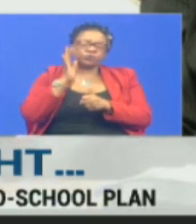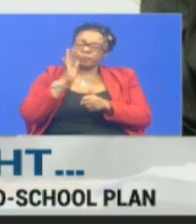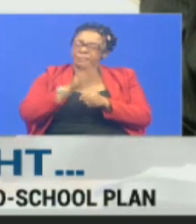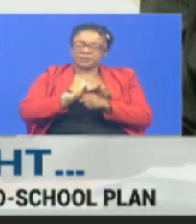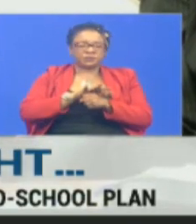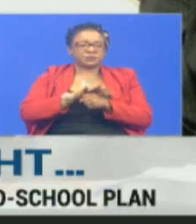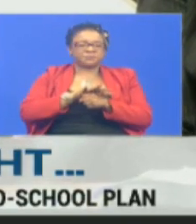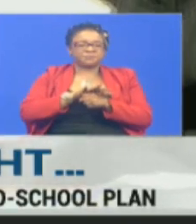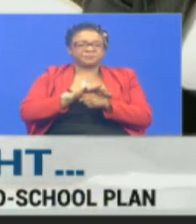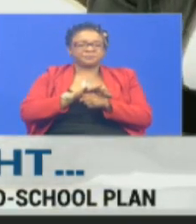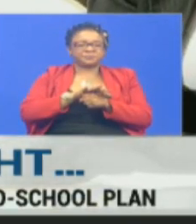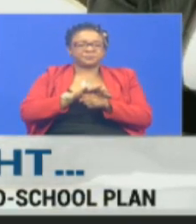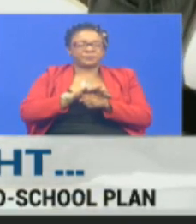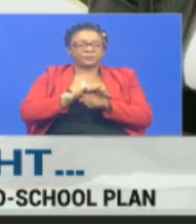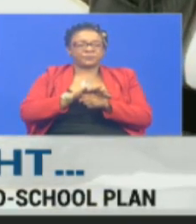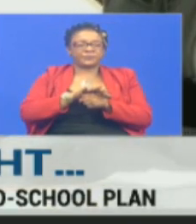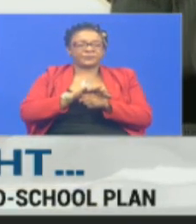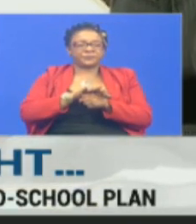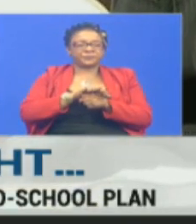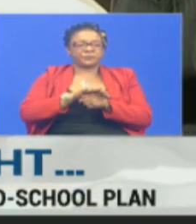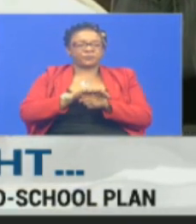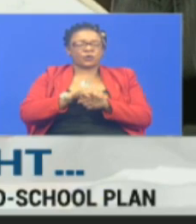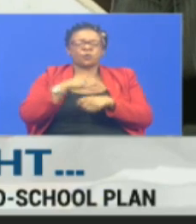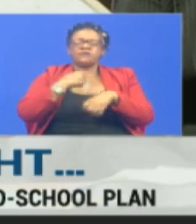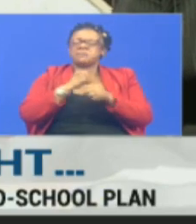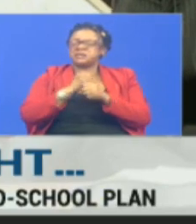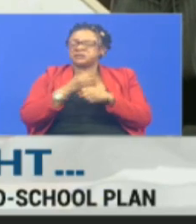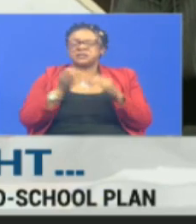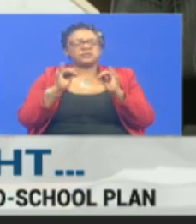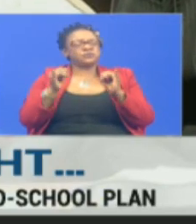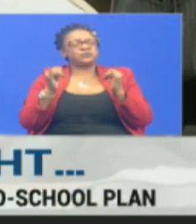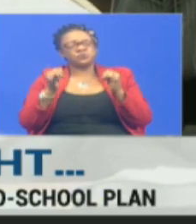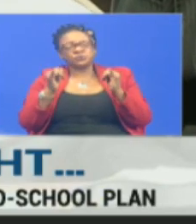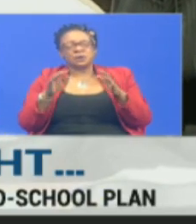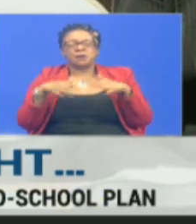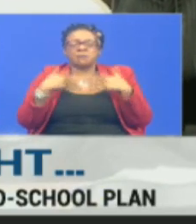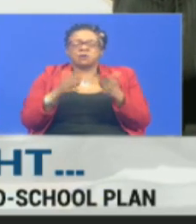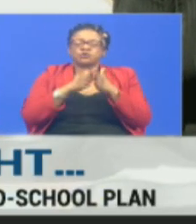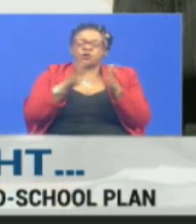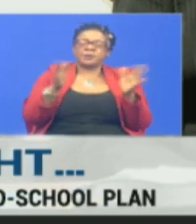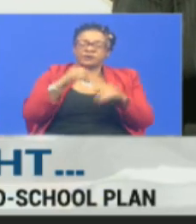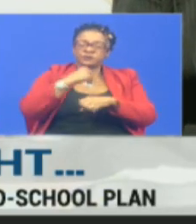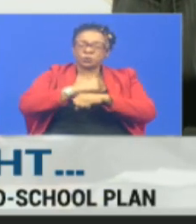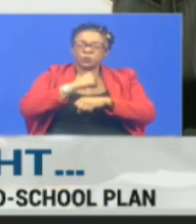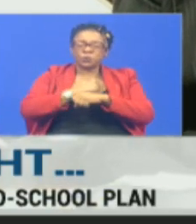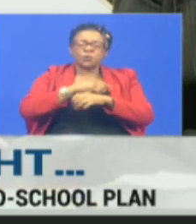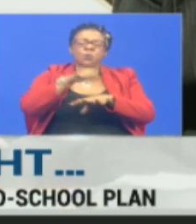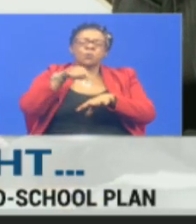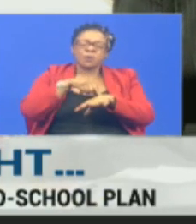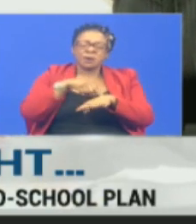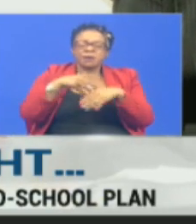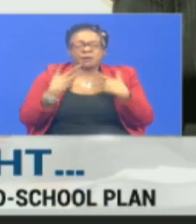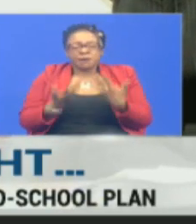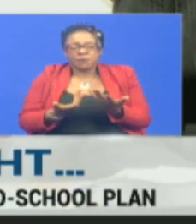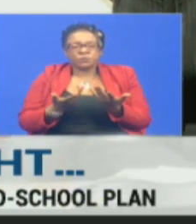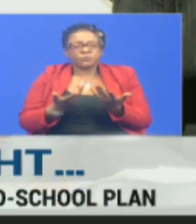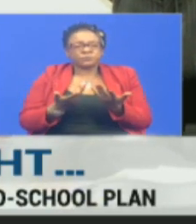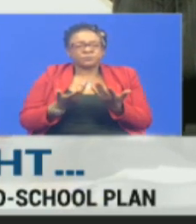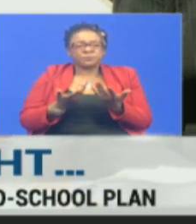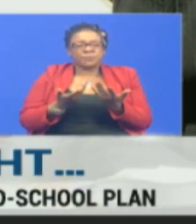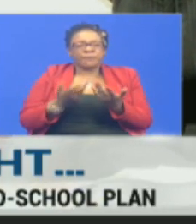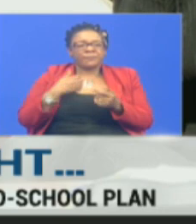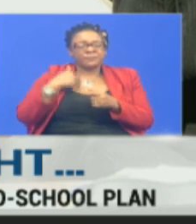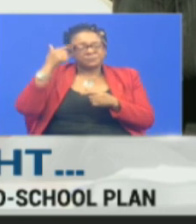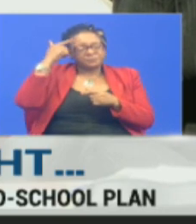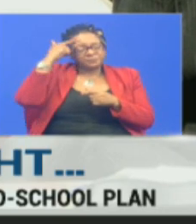We've done too much. We've made news about reopening of schools, when, how. I think we've